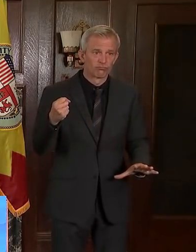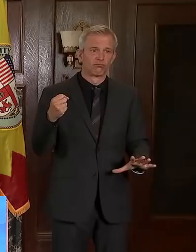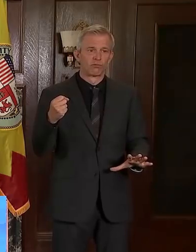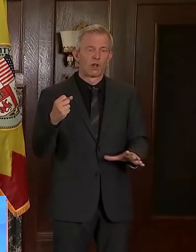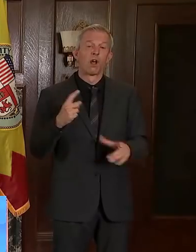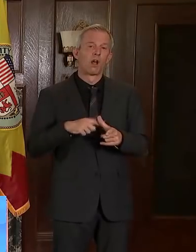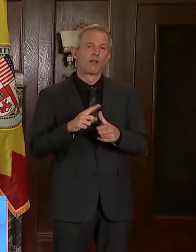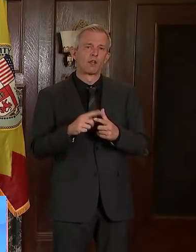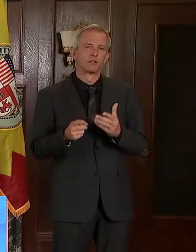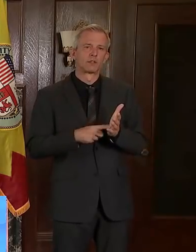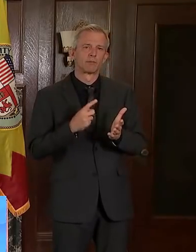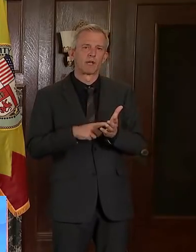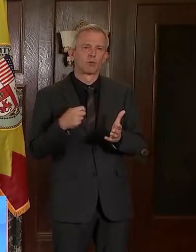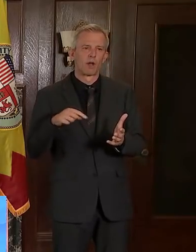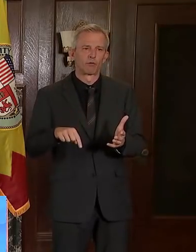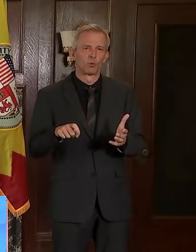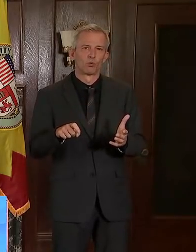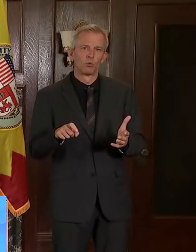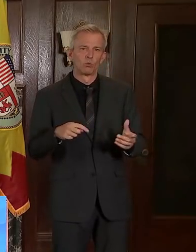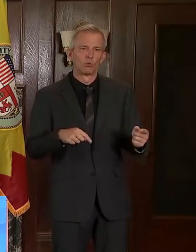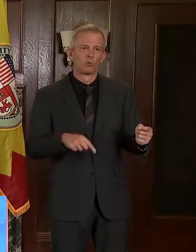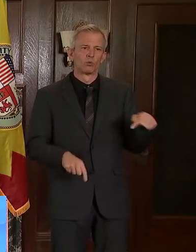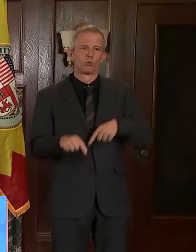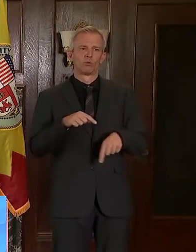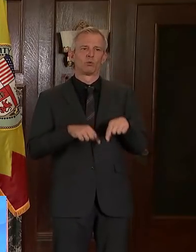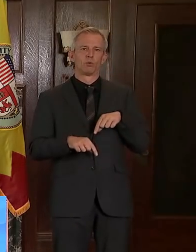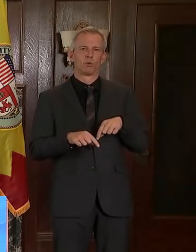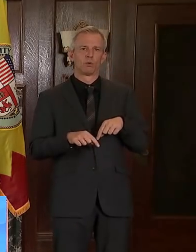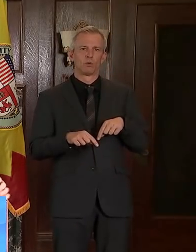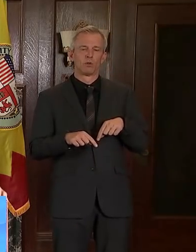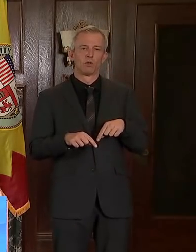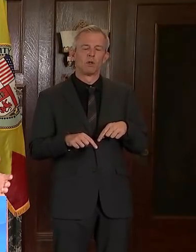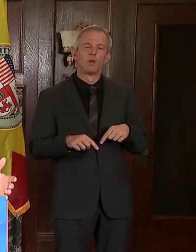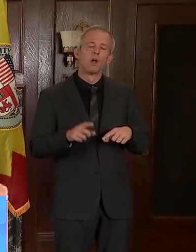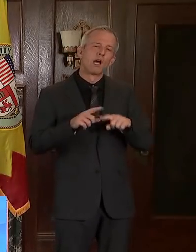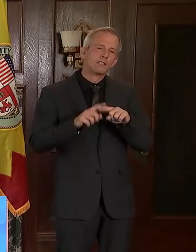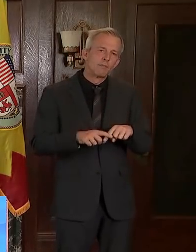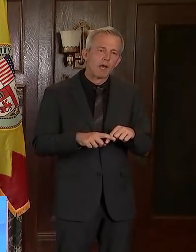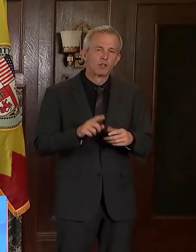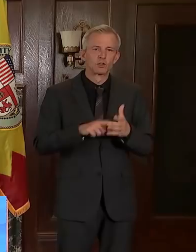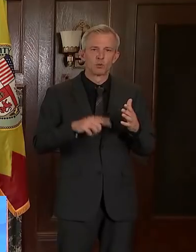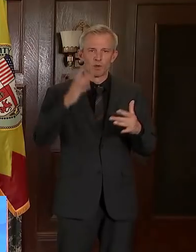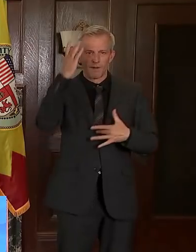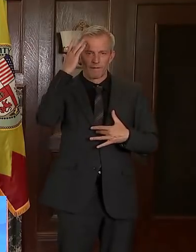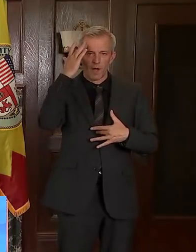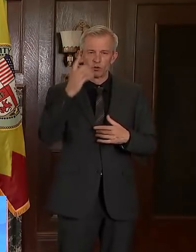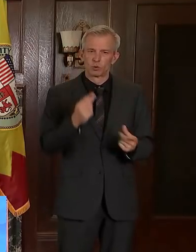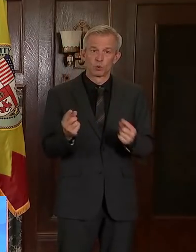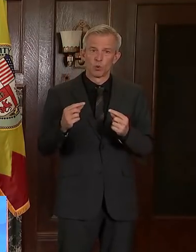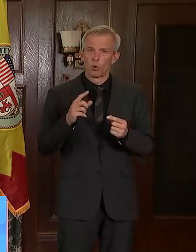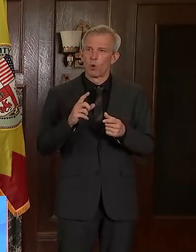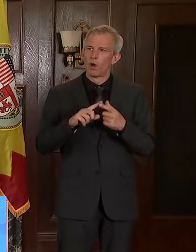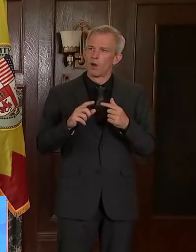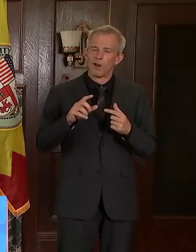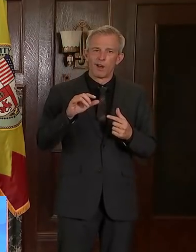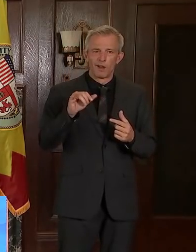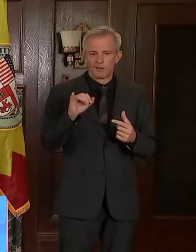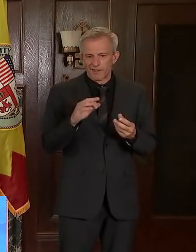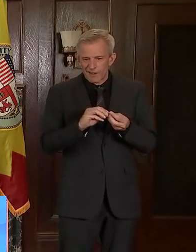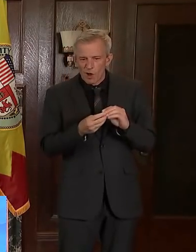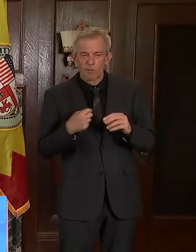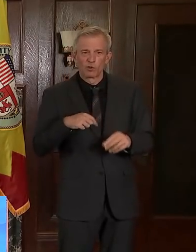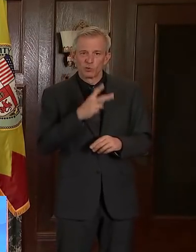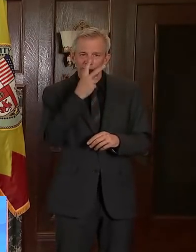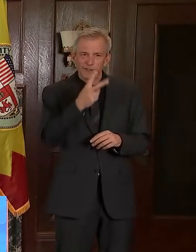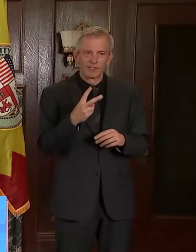step backwards, depending on what this virus does, the season, the outbreak, the numbers that we see. So there will be times we